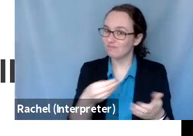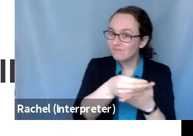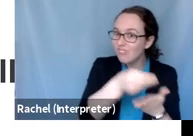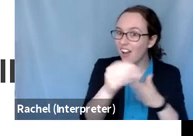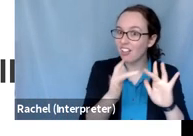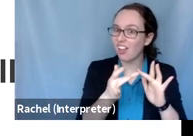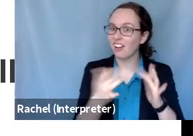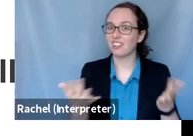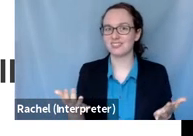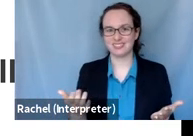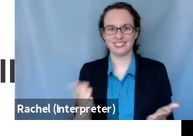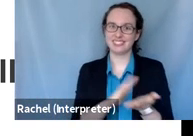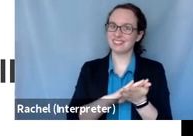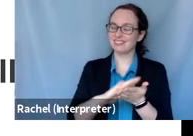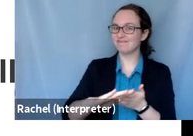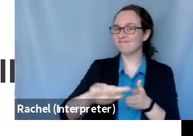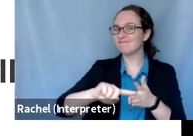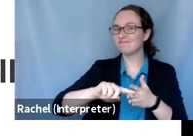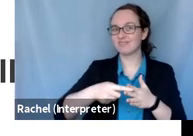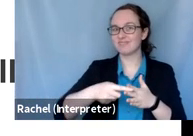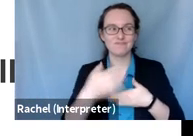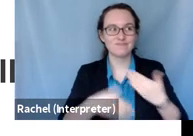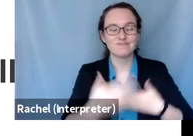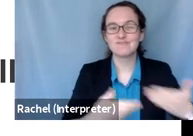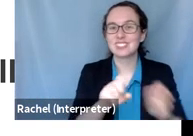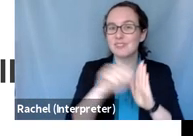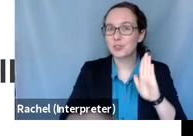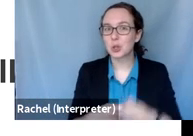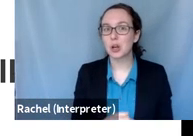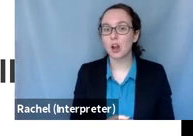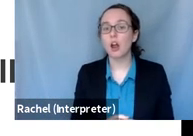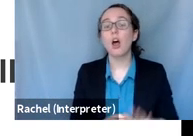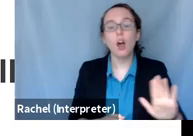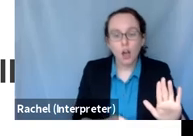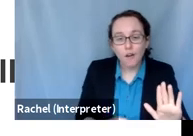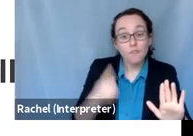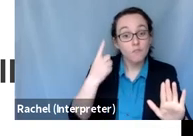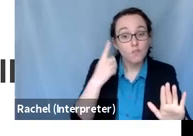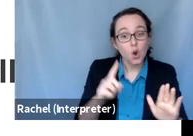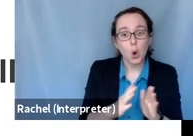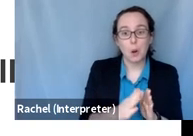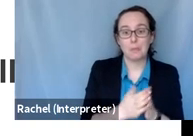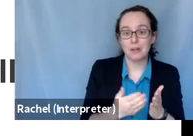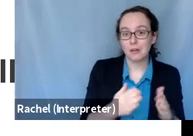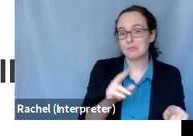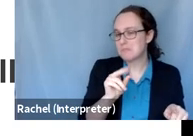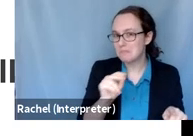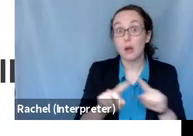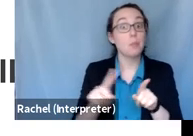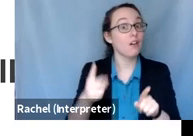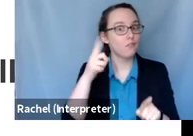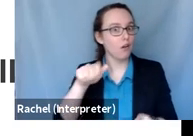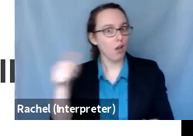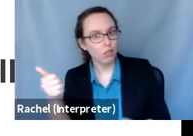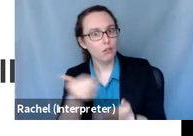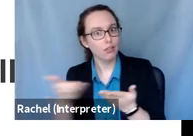right direction. Not eligible for books, but eligible for virtually everything else in the store, be it supplies, be it some cool Fresno City